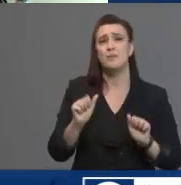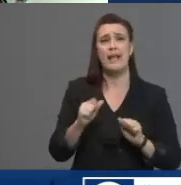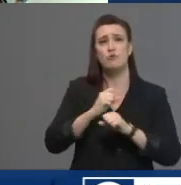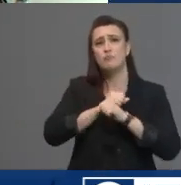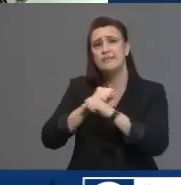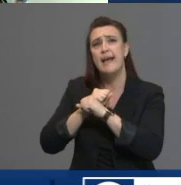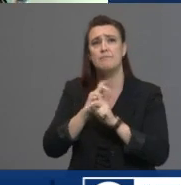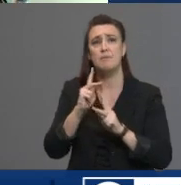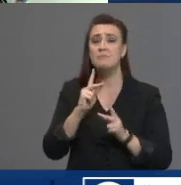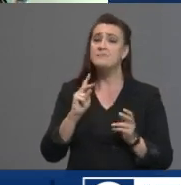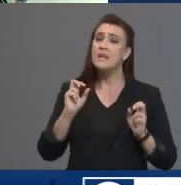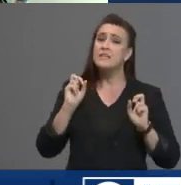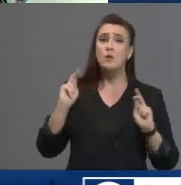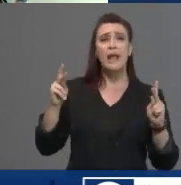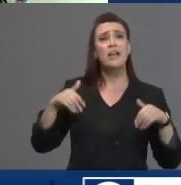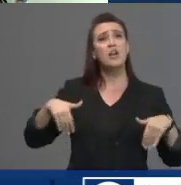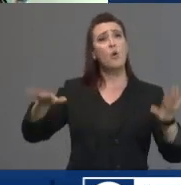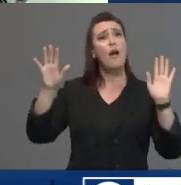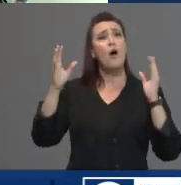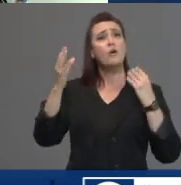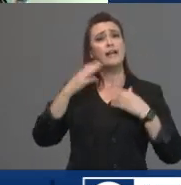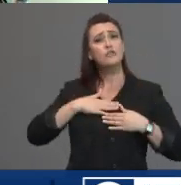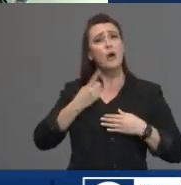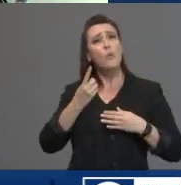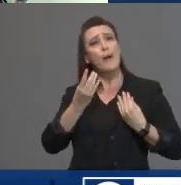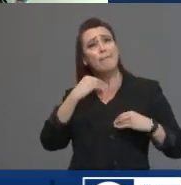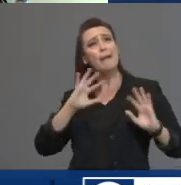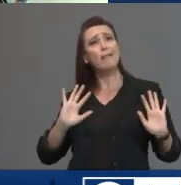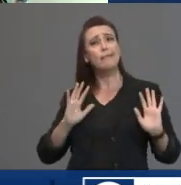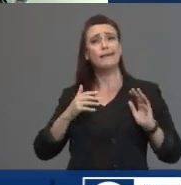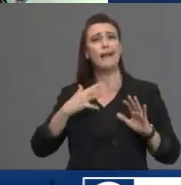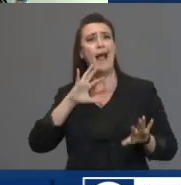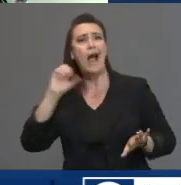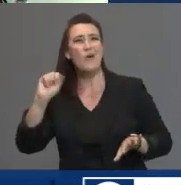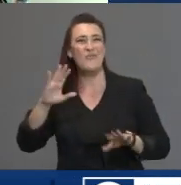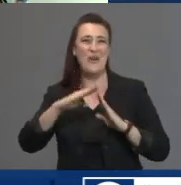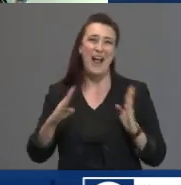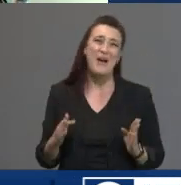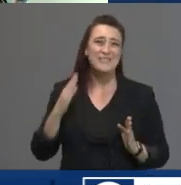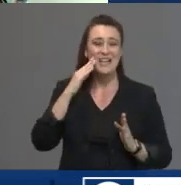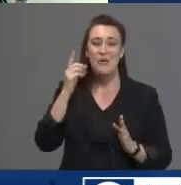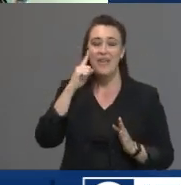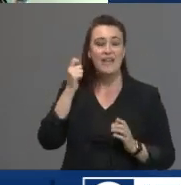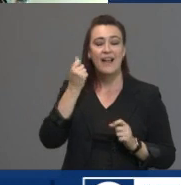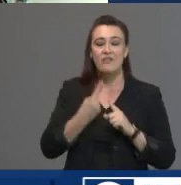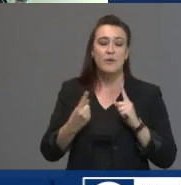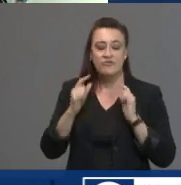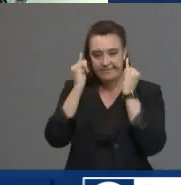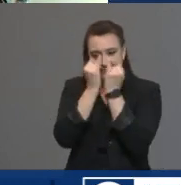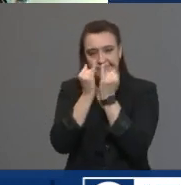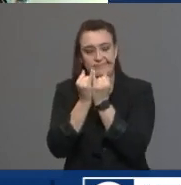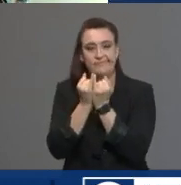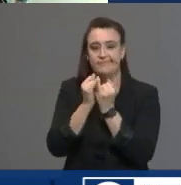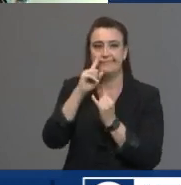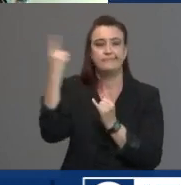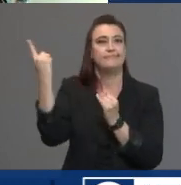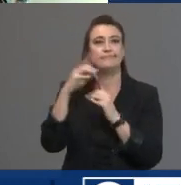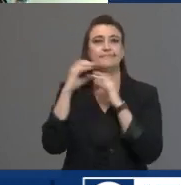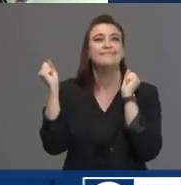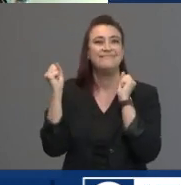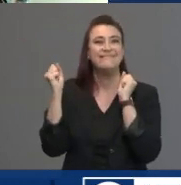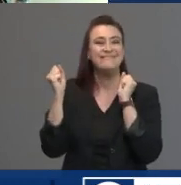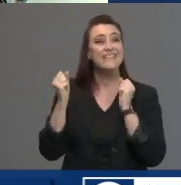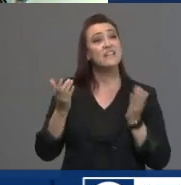them, and it's okay to like go out and enjoy a meal and get out of the house, because I think we're all stir crazy. Here at Chop Shop,